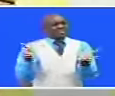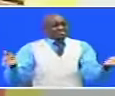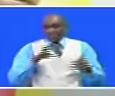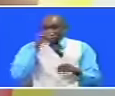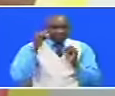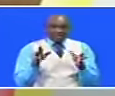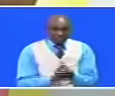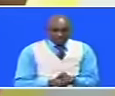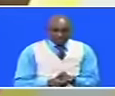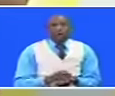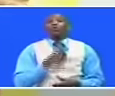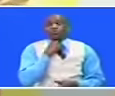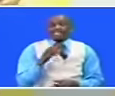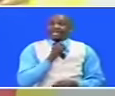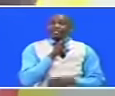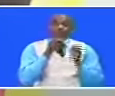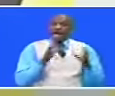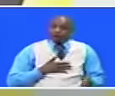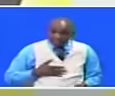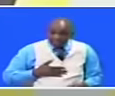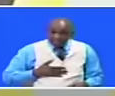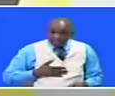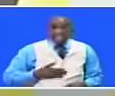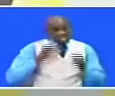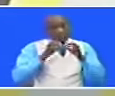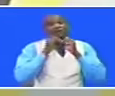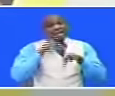vehicle. Tunataka kansula wetu.